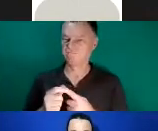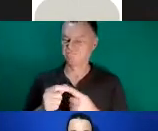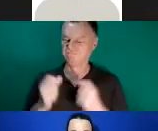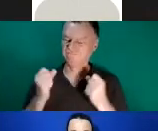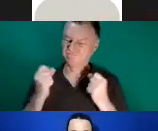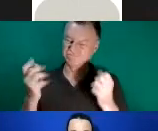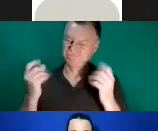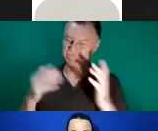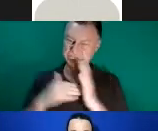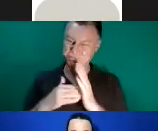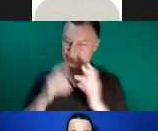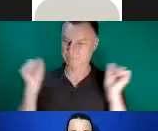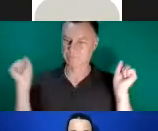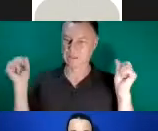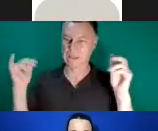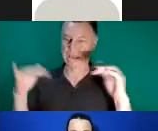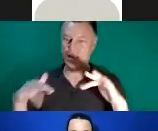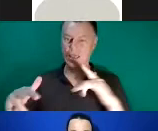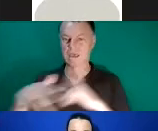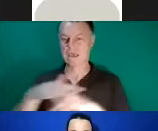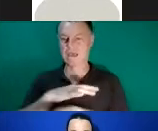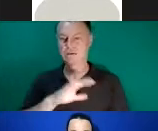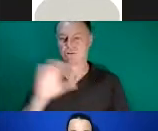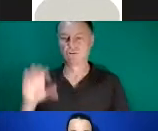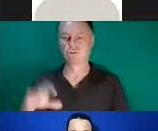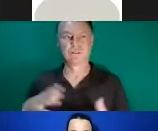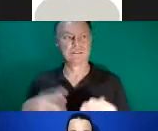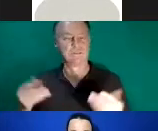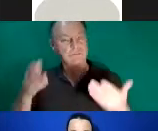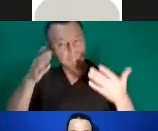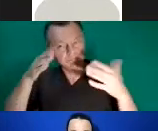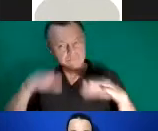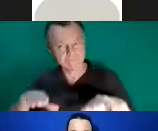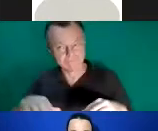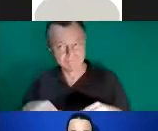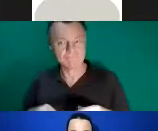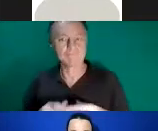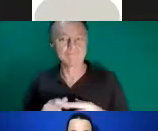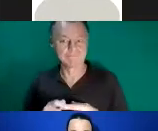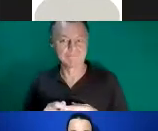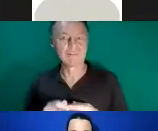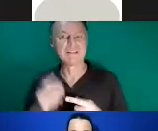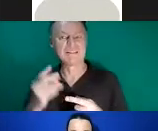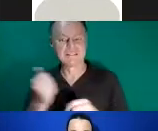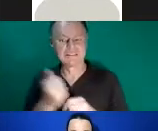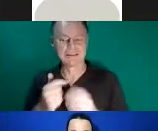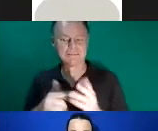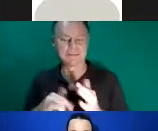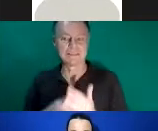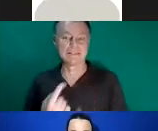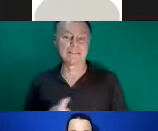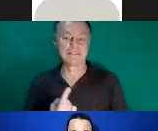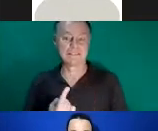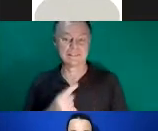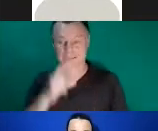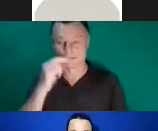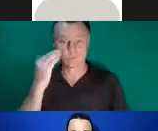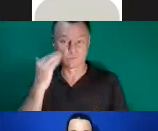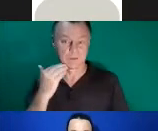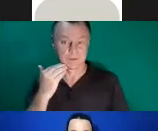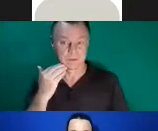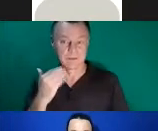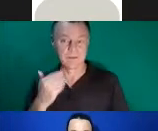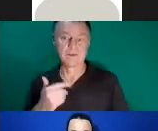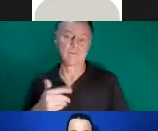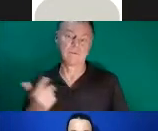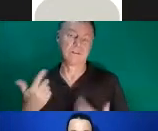guests descending on Chicago needing accommodation, but some of these guests were single young women who were traveling